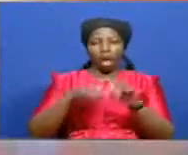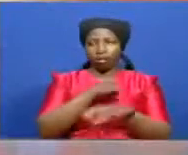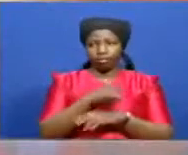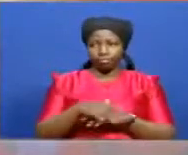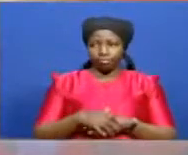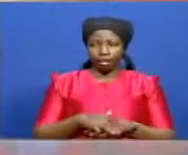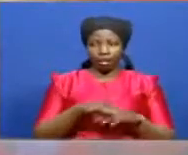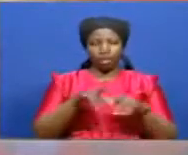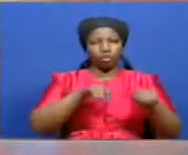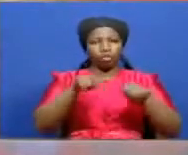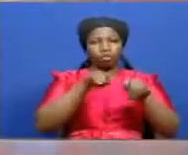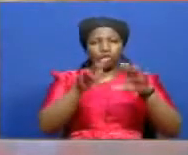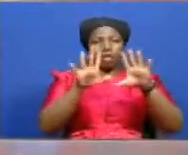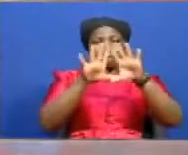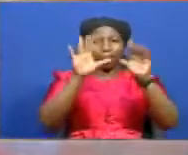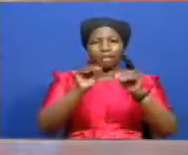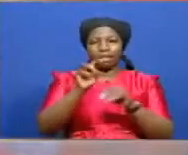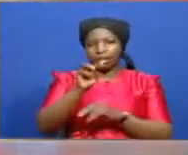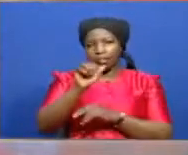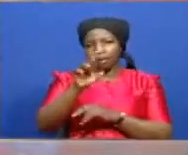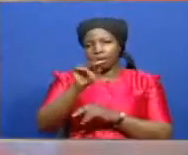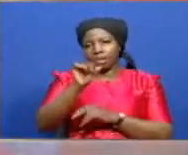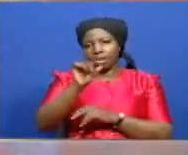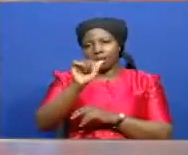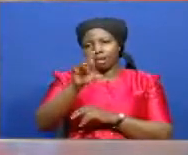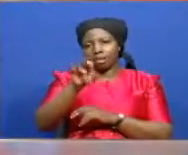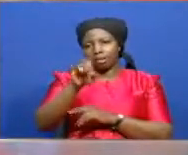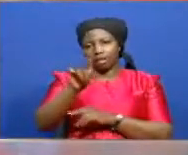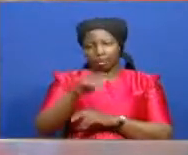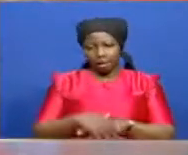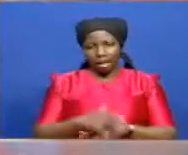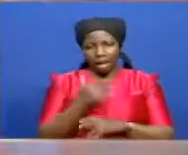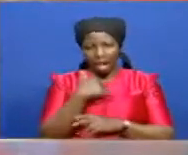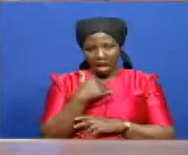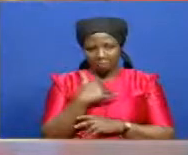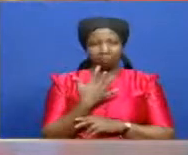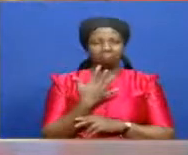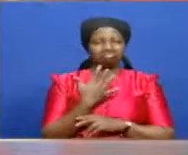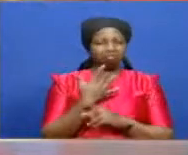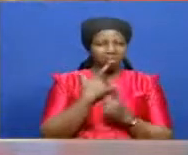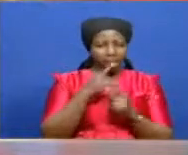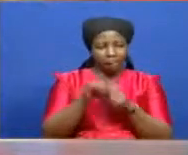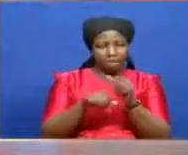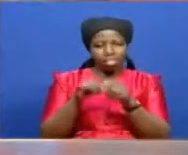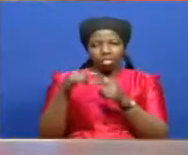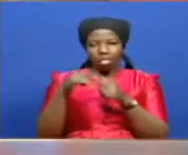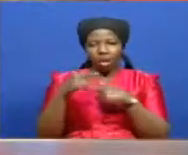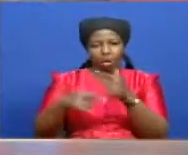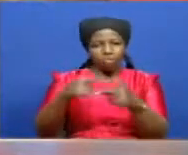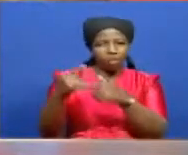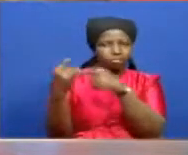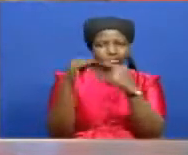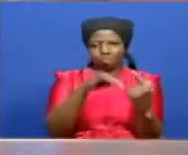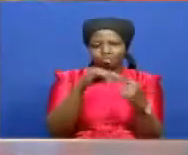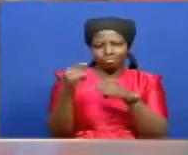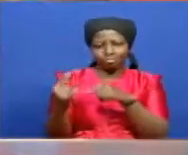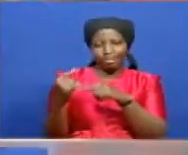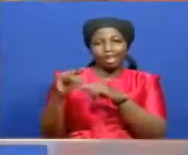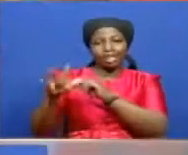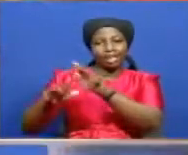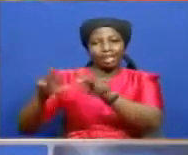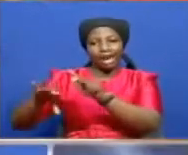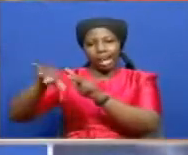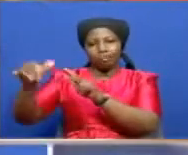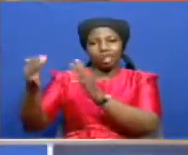The Controller of Budget, Margaret Nyakango, has weighed in on the ongoing standoff between Kirinyaga County Executive and the County Assembly over